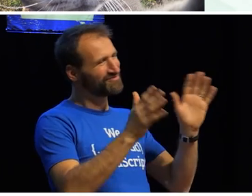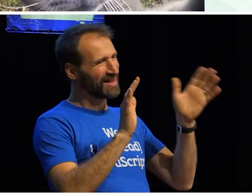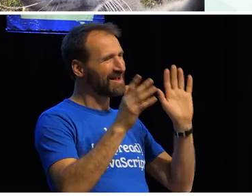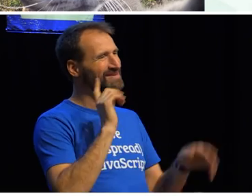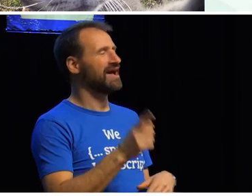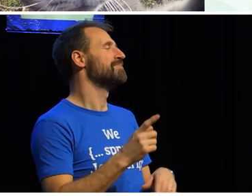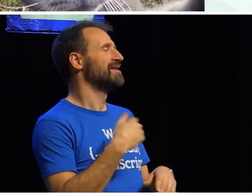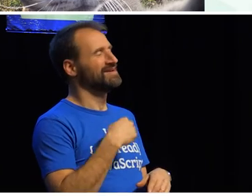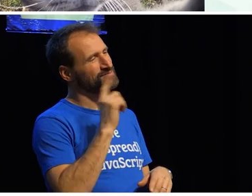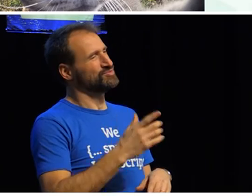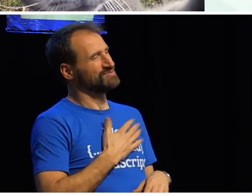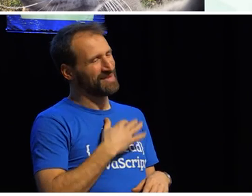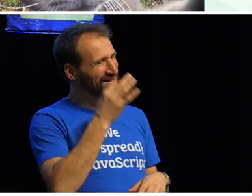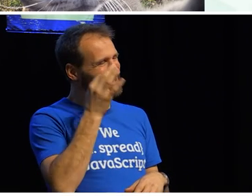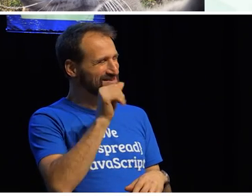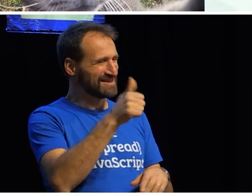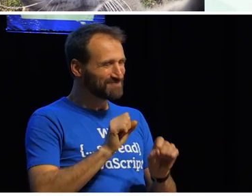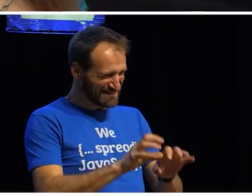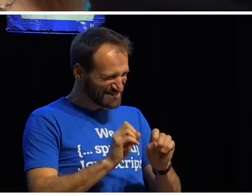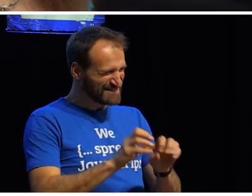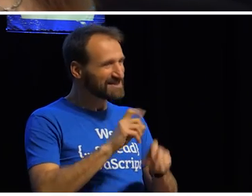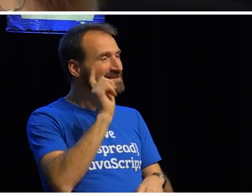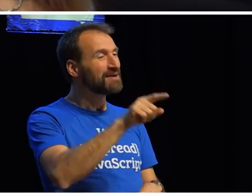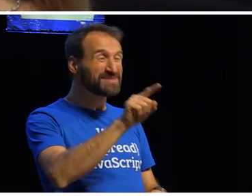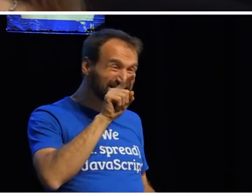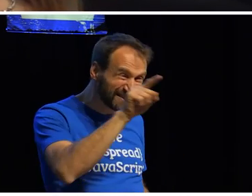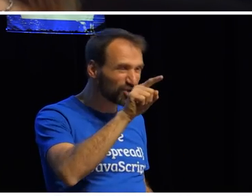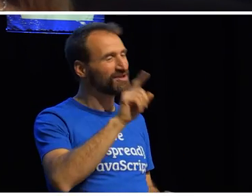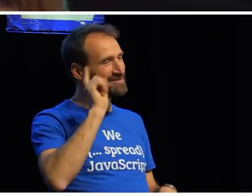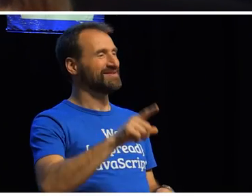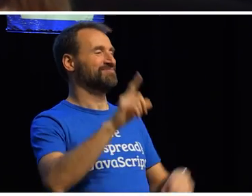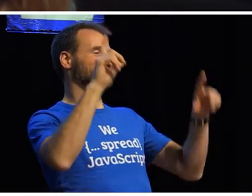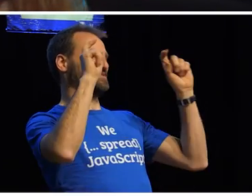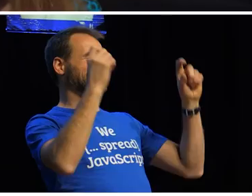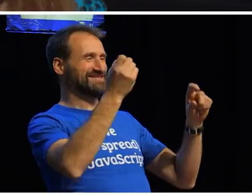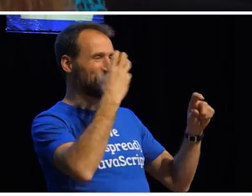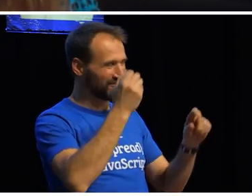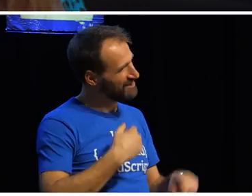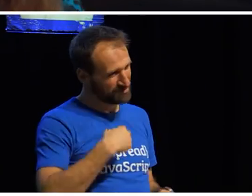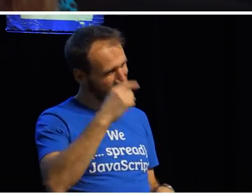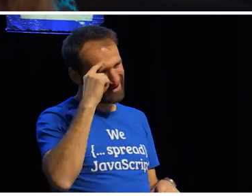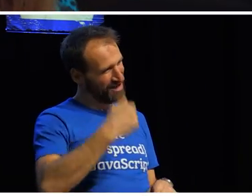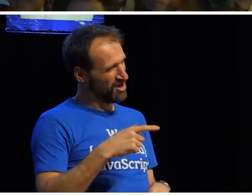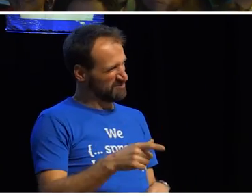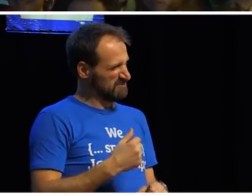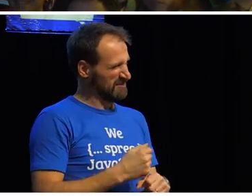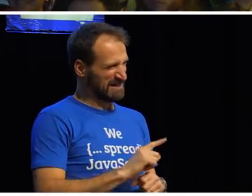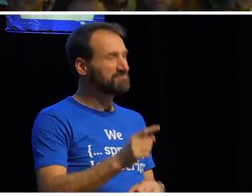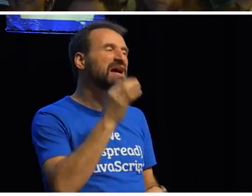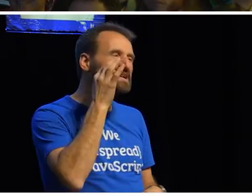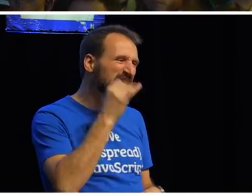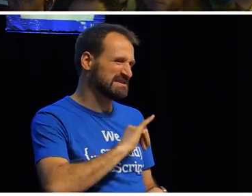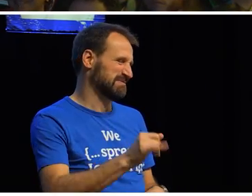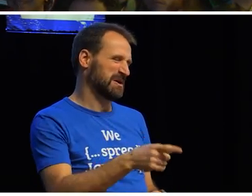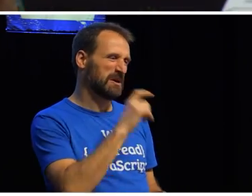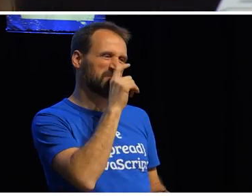have to train my cat to press button to take selfie, which I don't think it's going to work. Because, you know, cats are always cats. They don't